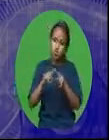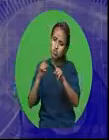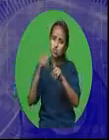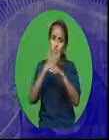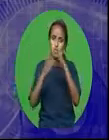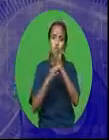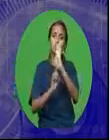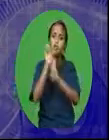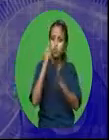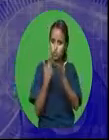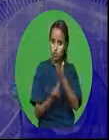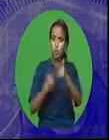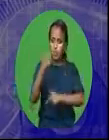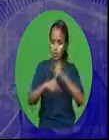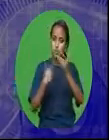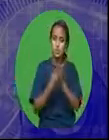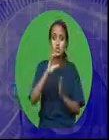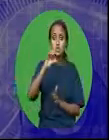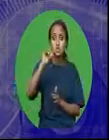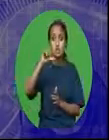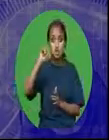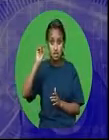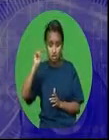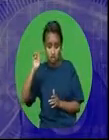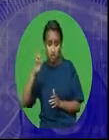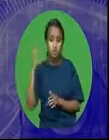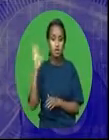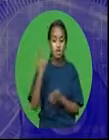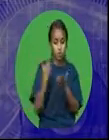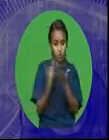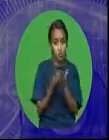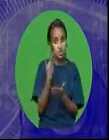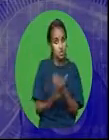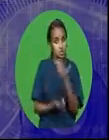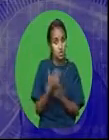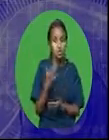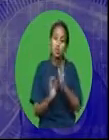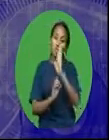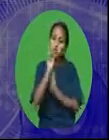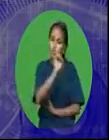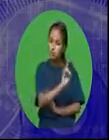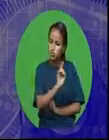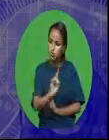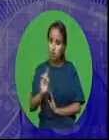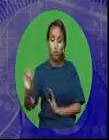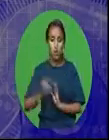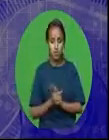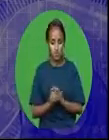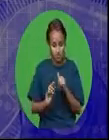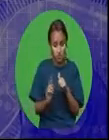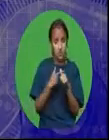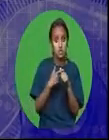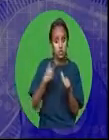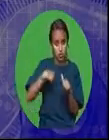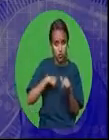the pattern of these cylinder types. We'll discuss the development of each one by one.